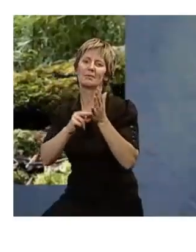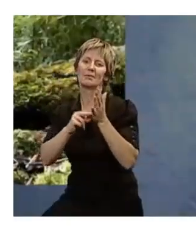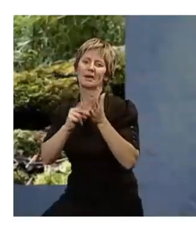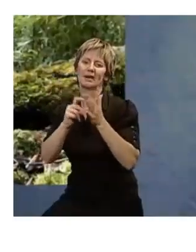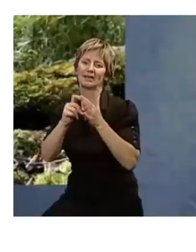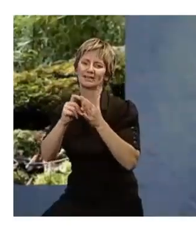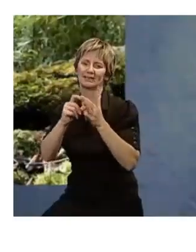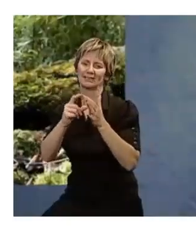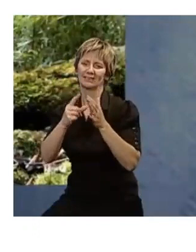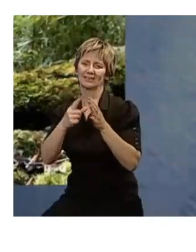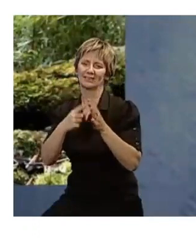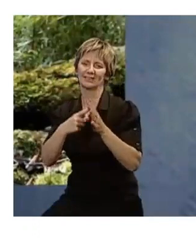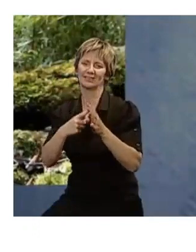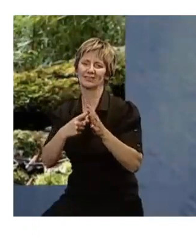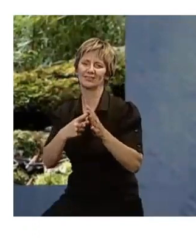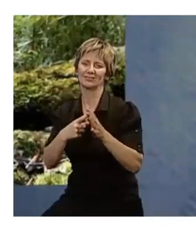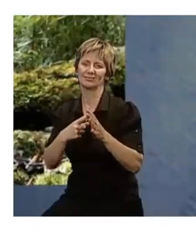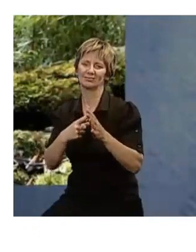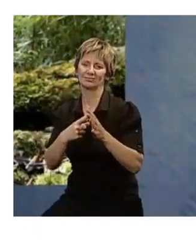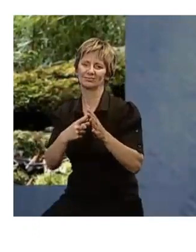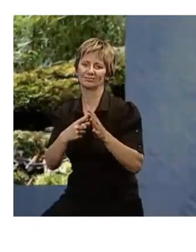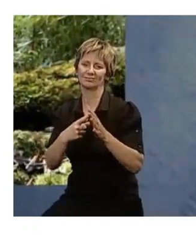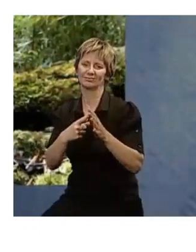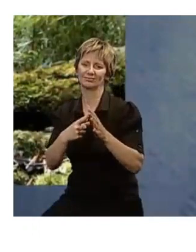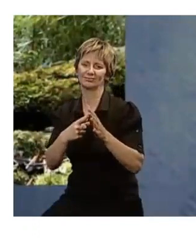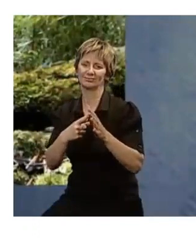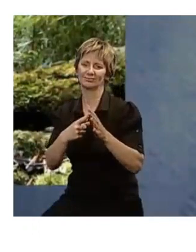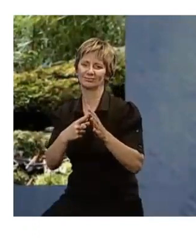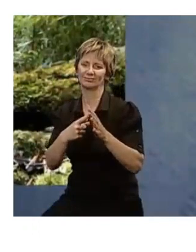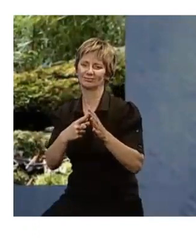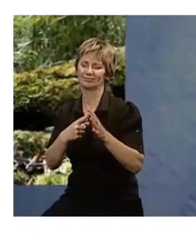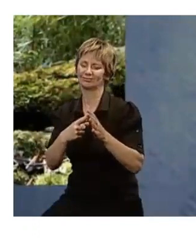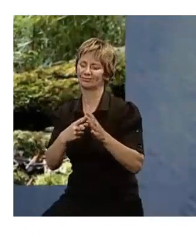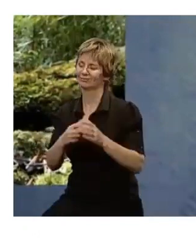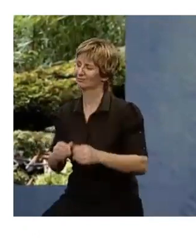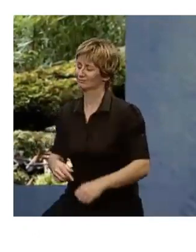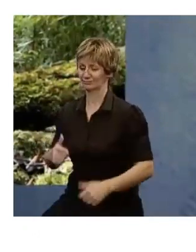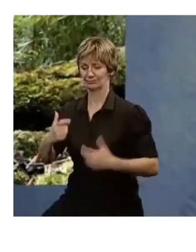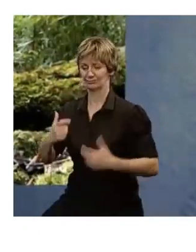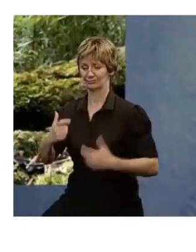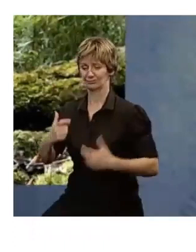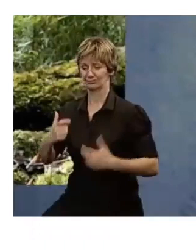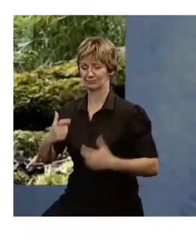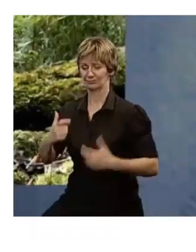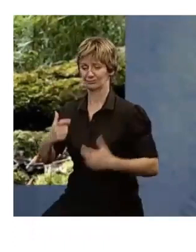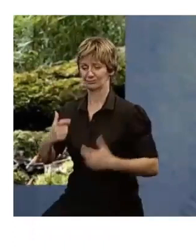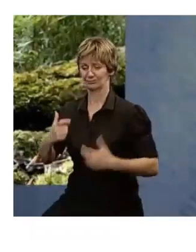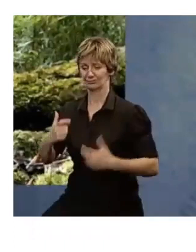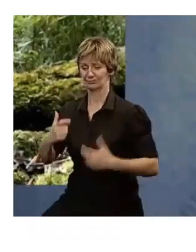A, N, D, and A. We can see that the task is quite challenging.